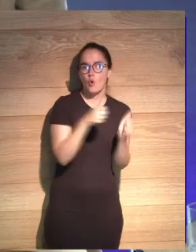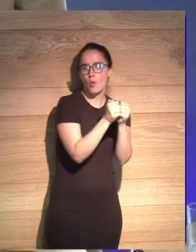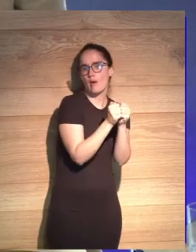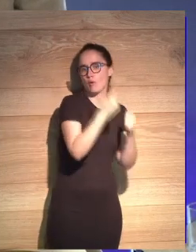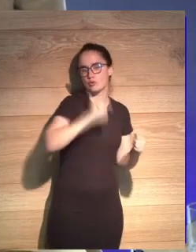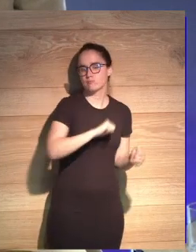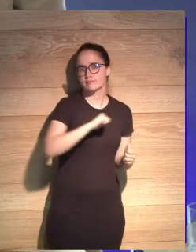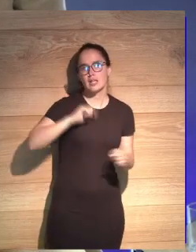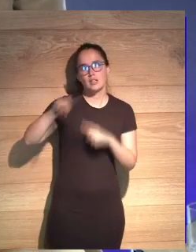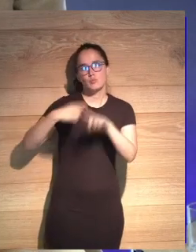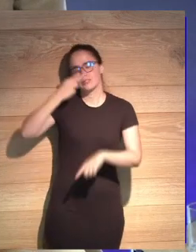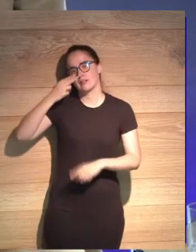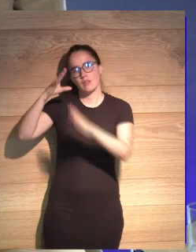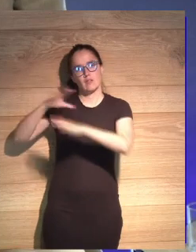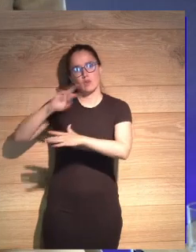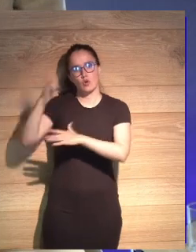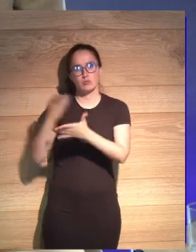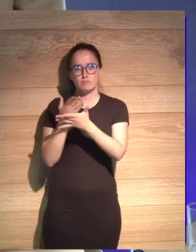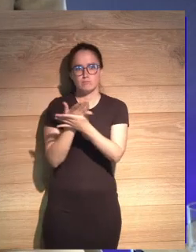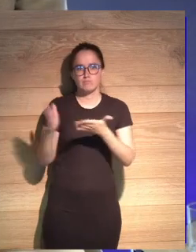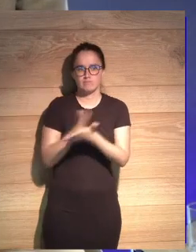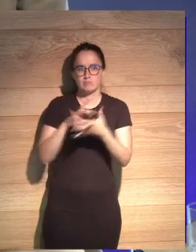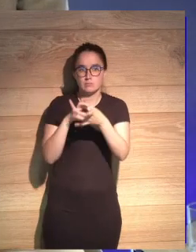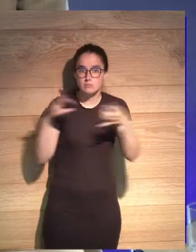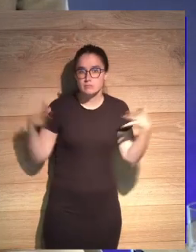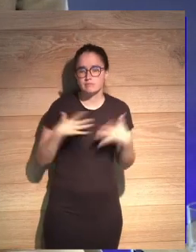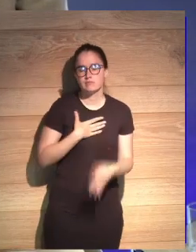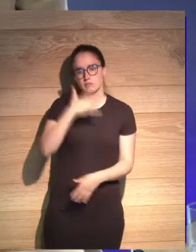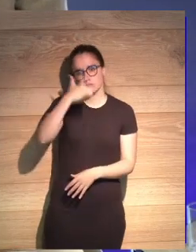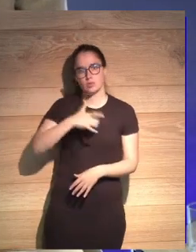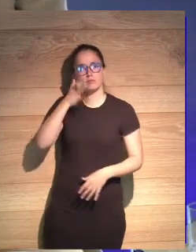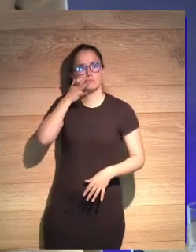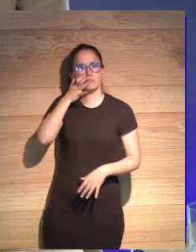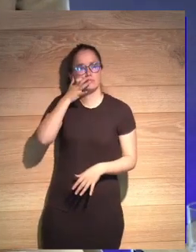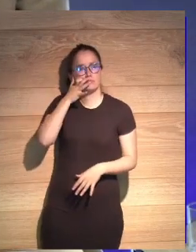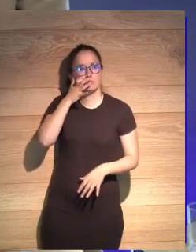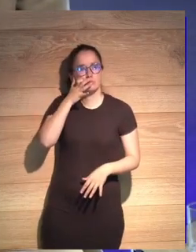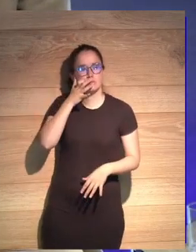and as a scientist also? Are the same game or different things?